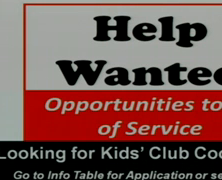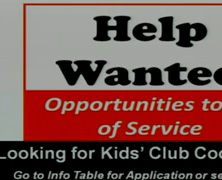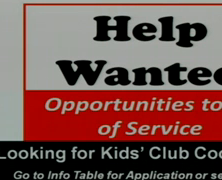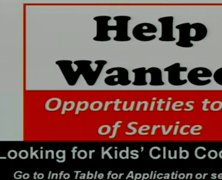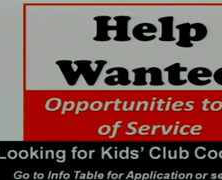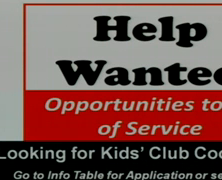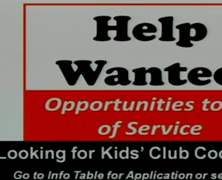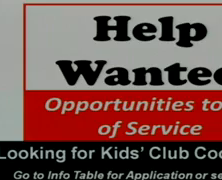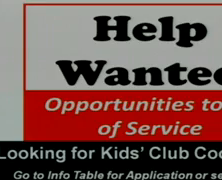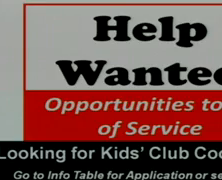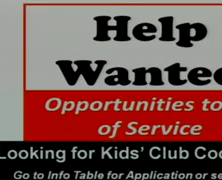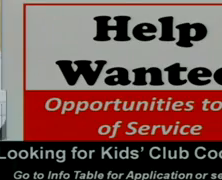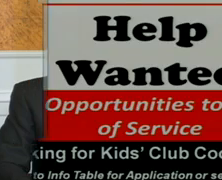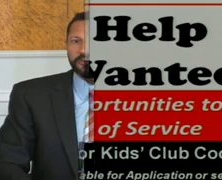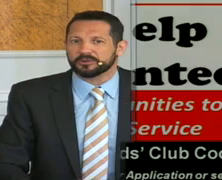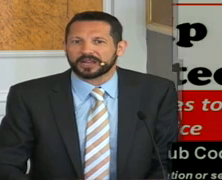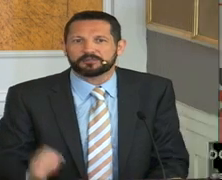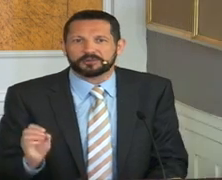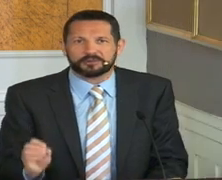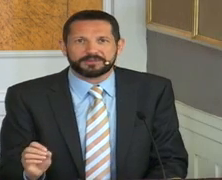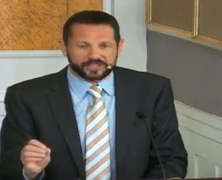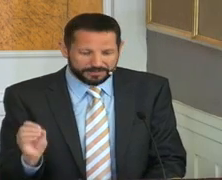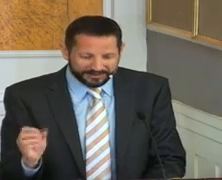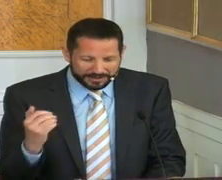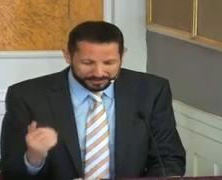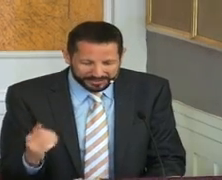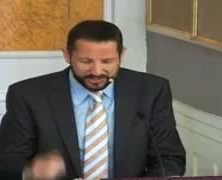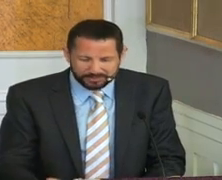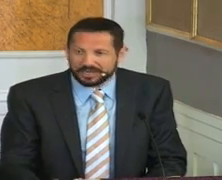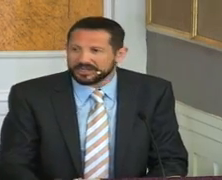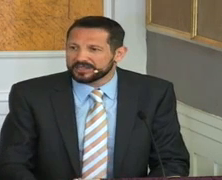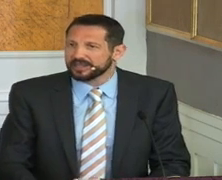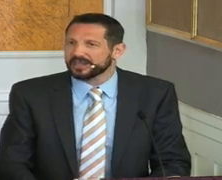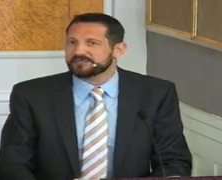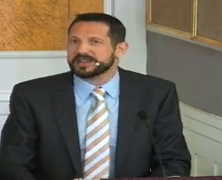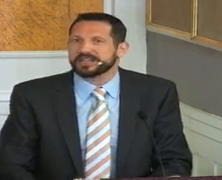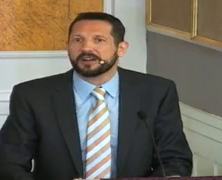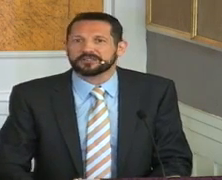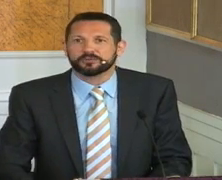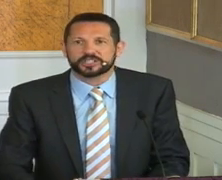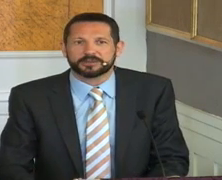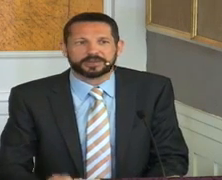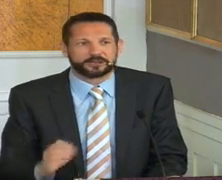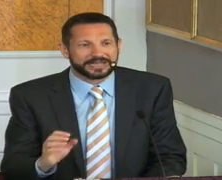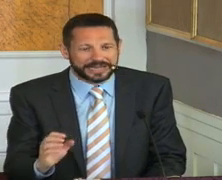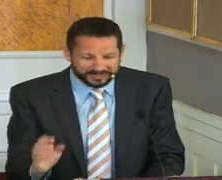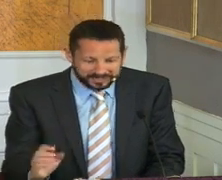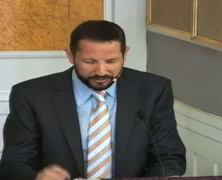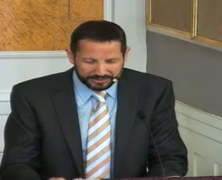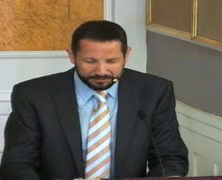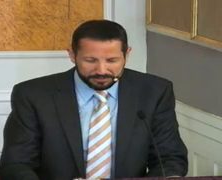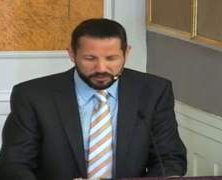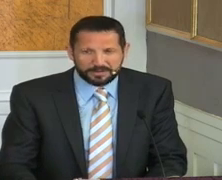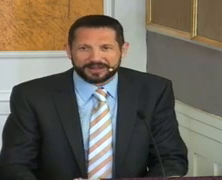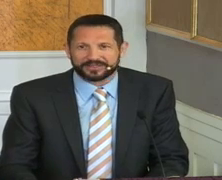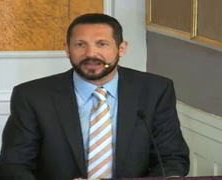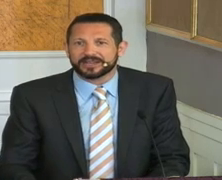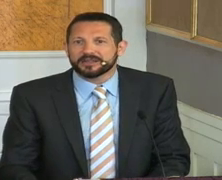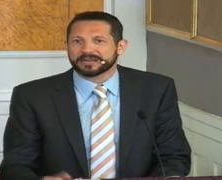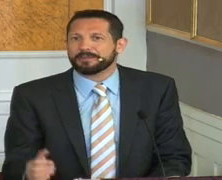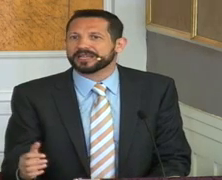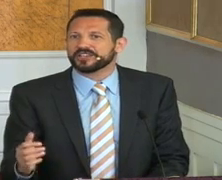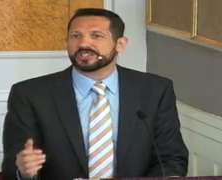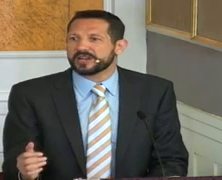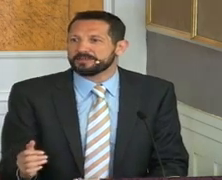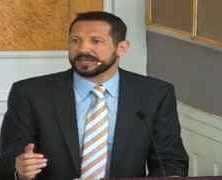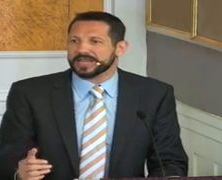a bit of vacation. But if you'd like more information about that, please see me directly after worship, and I'll be glad to tell you a little bit more about that.